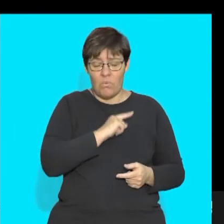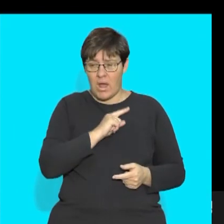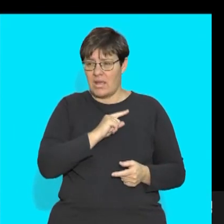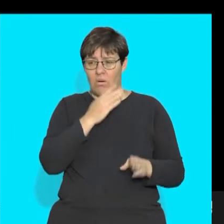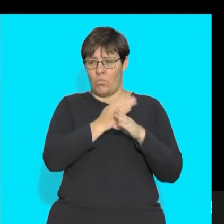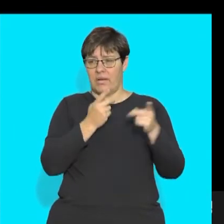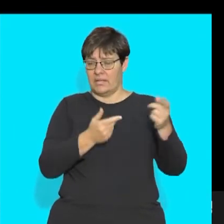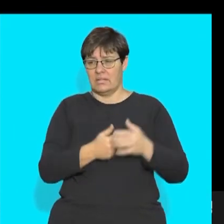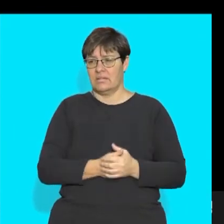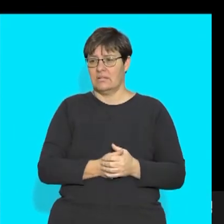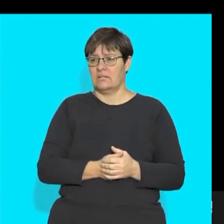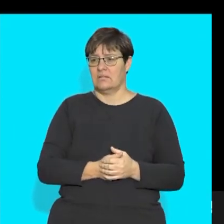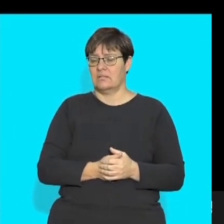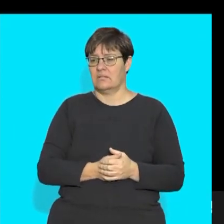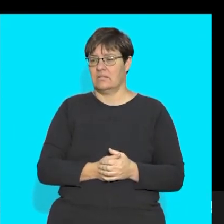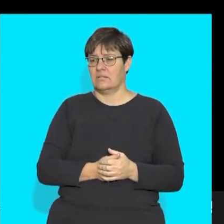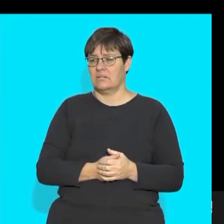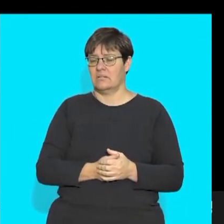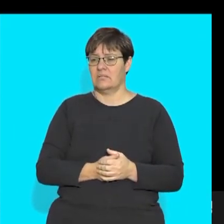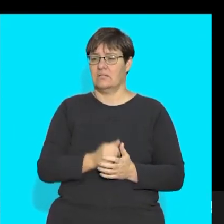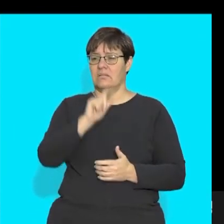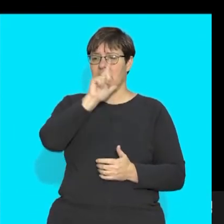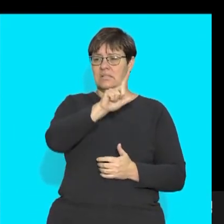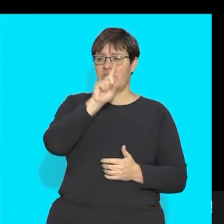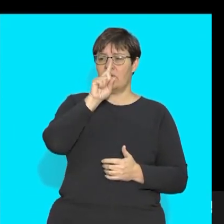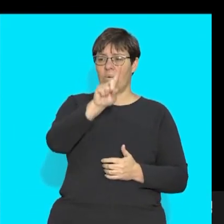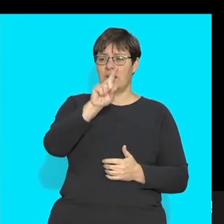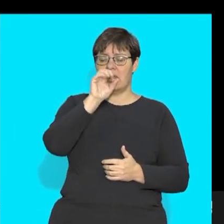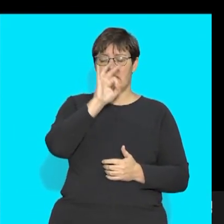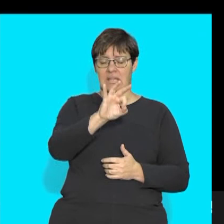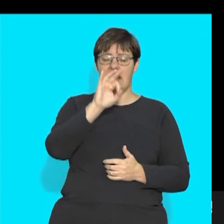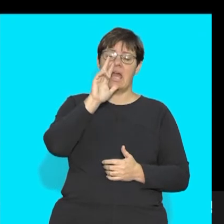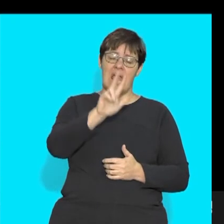is then, because that button isn't working. So it's